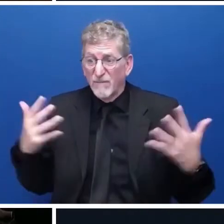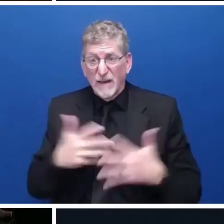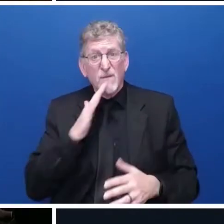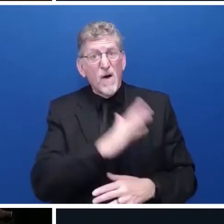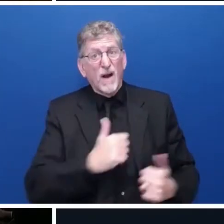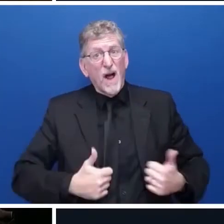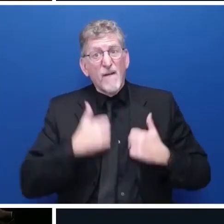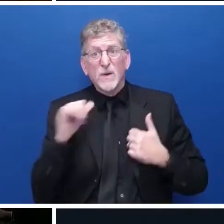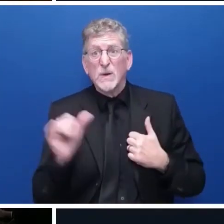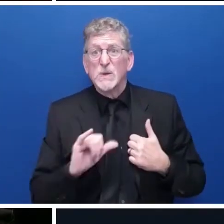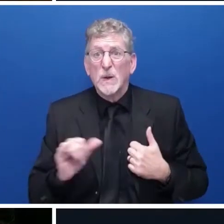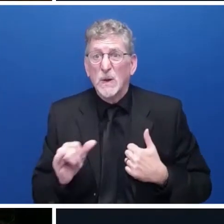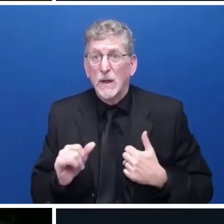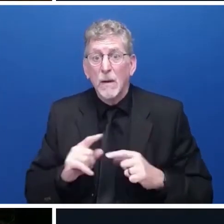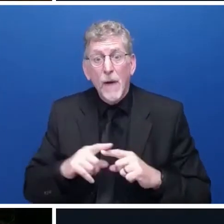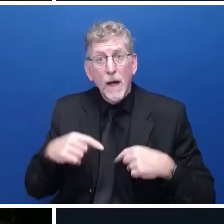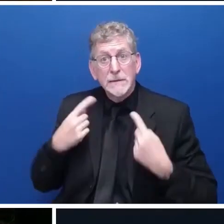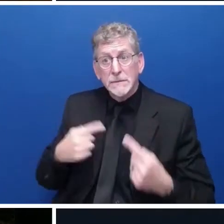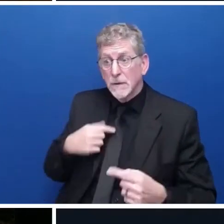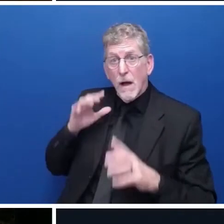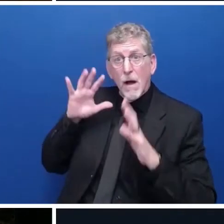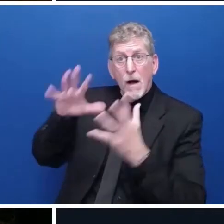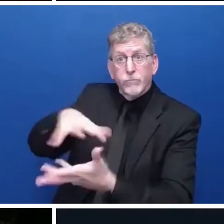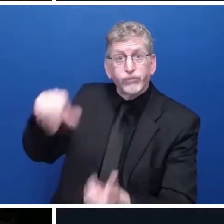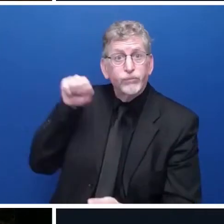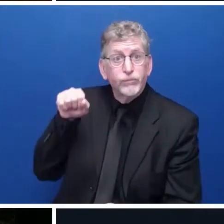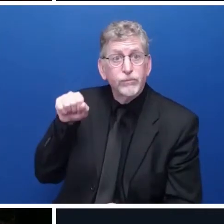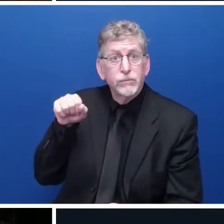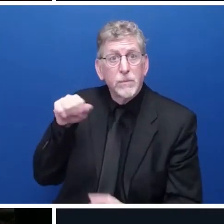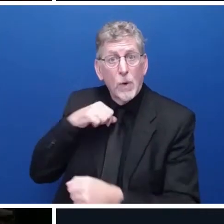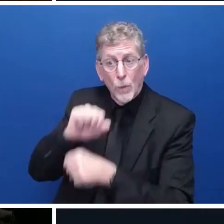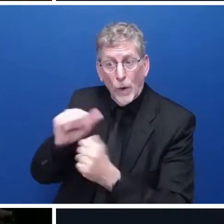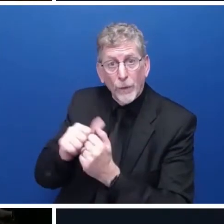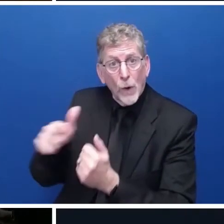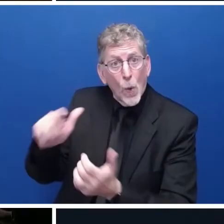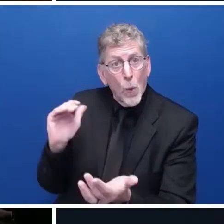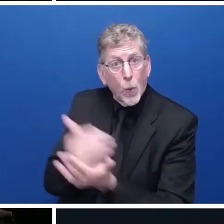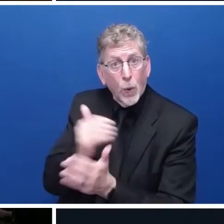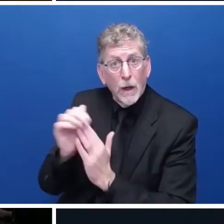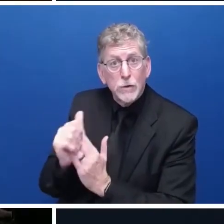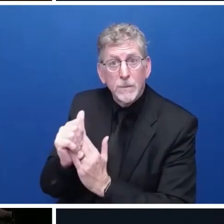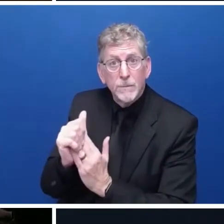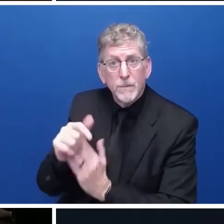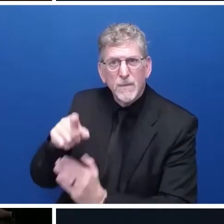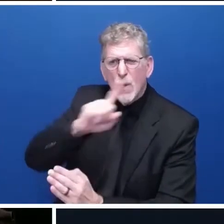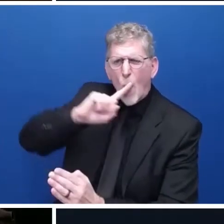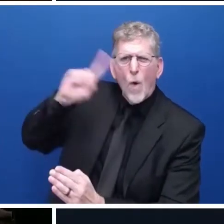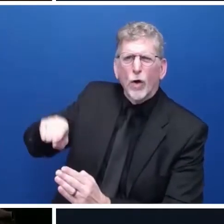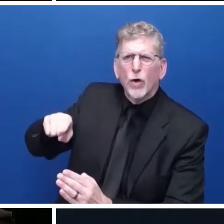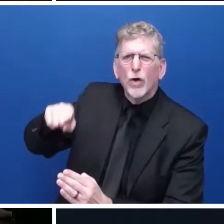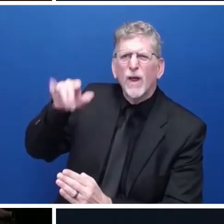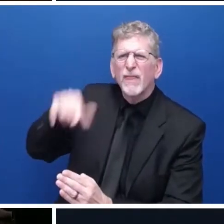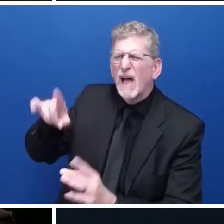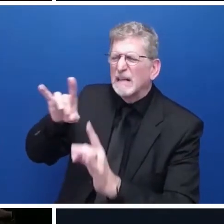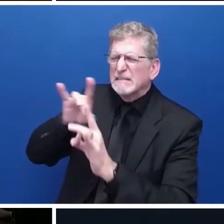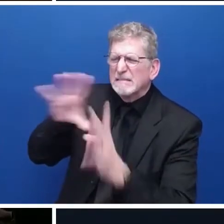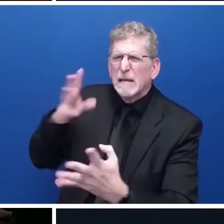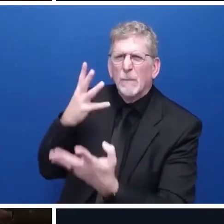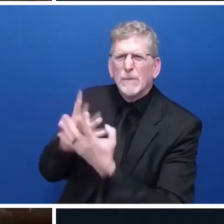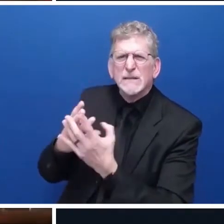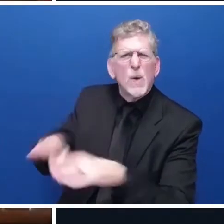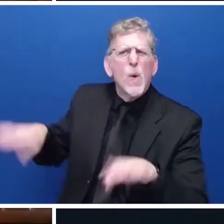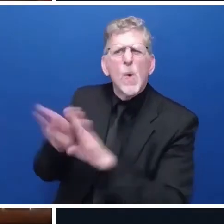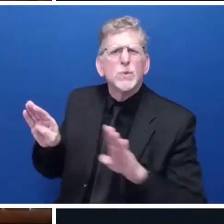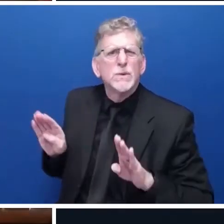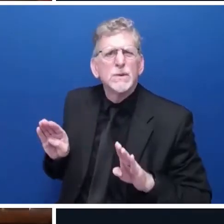political prisoners already, with more to come. Alejandro, I'm pleased to inform you that not only